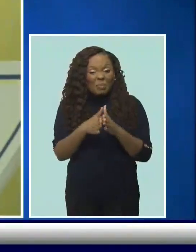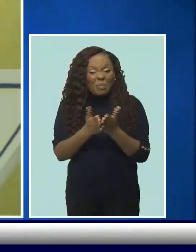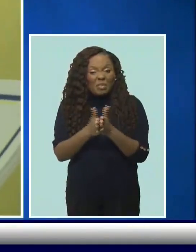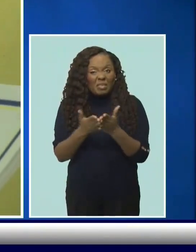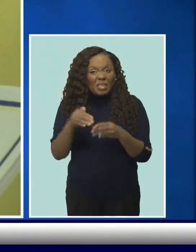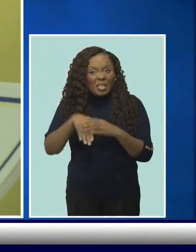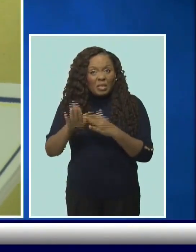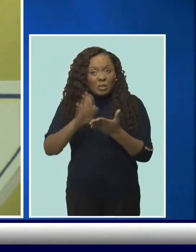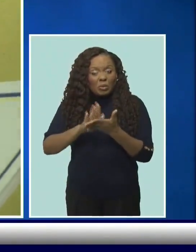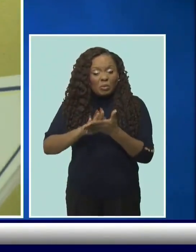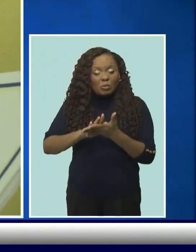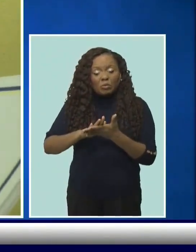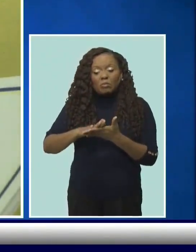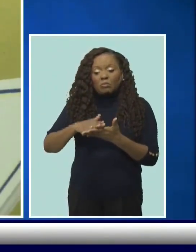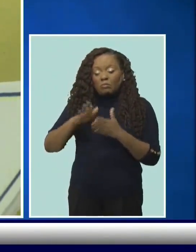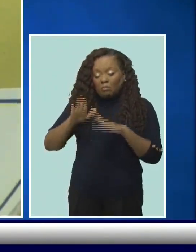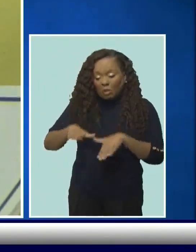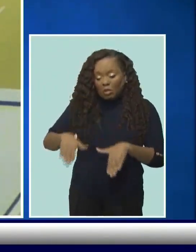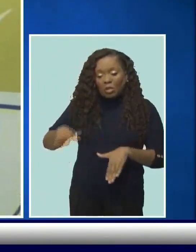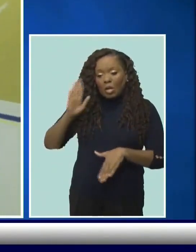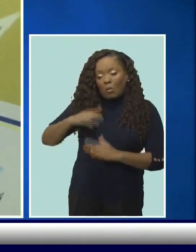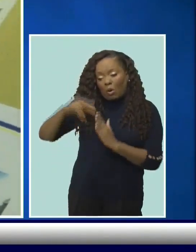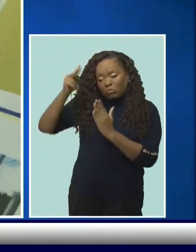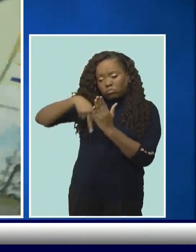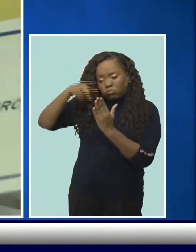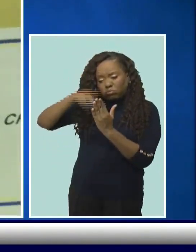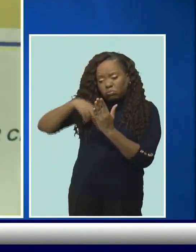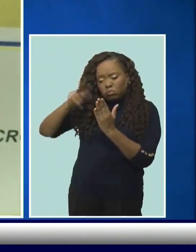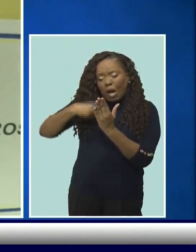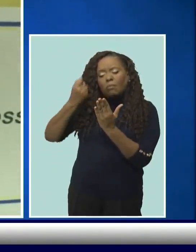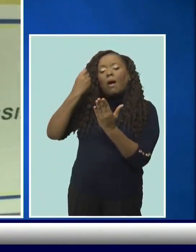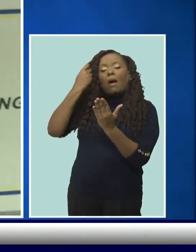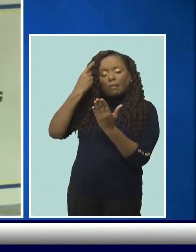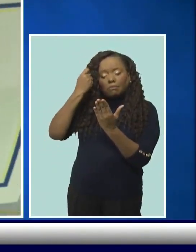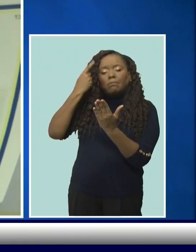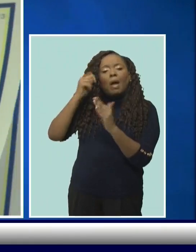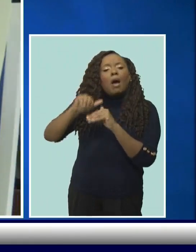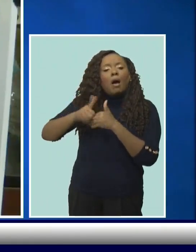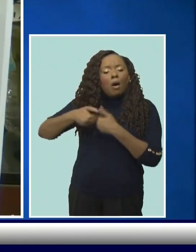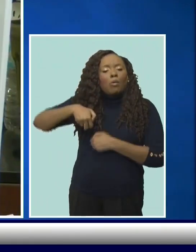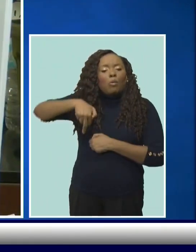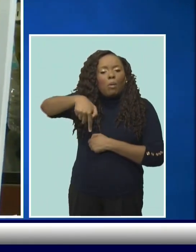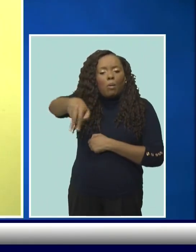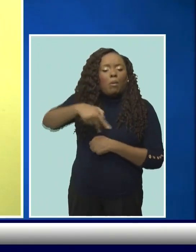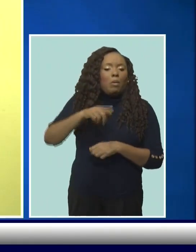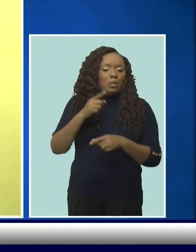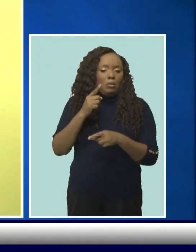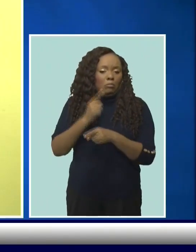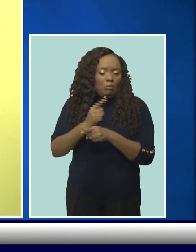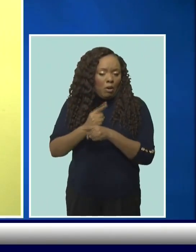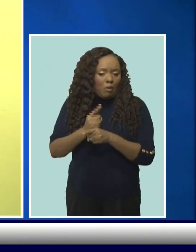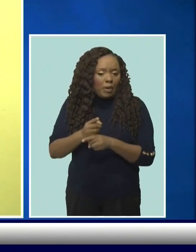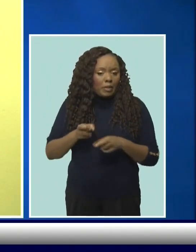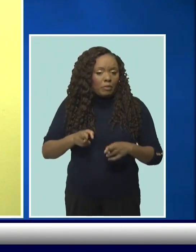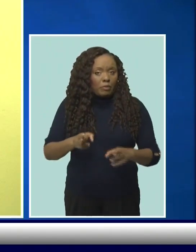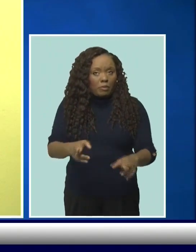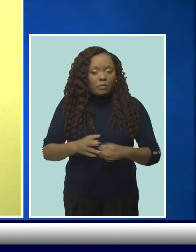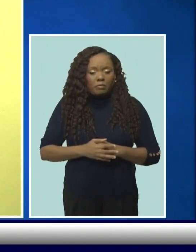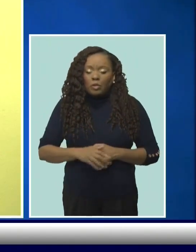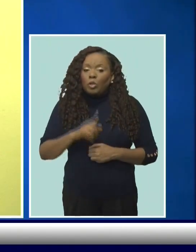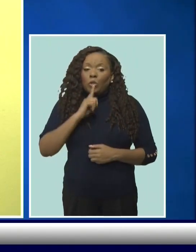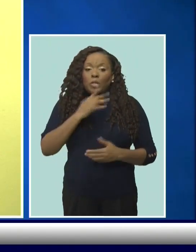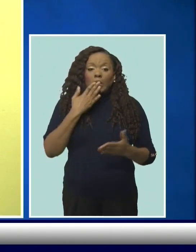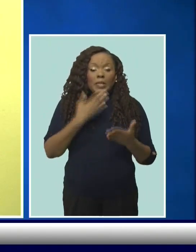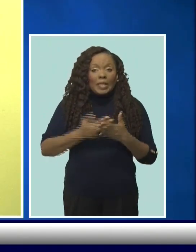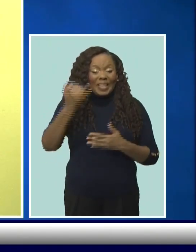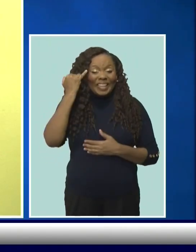aware of how to use the road safely. I think that it was a very good initiative at the point